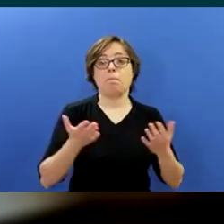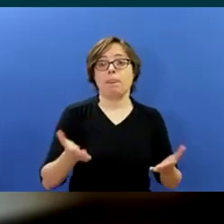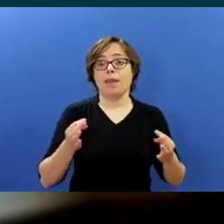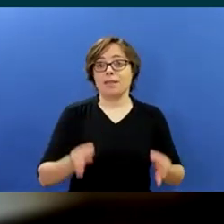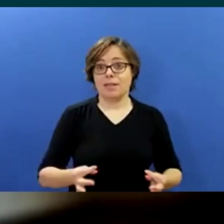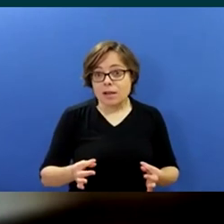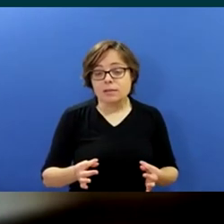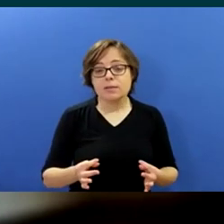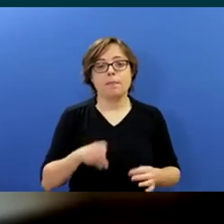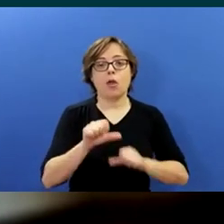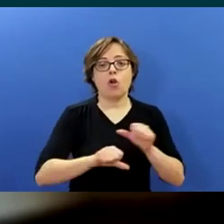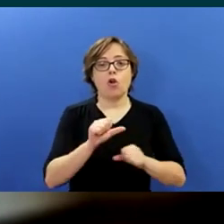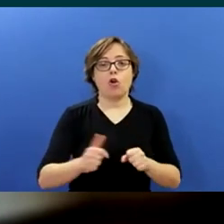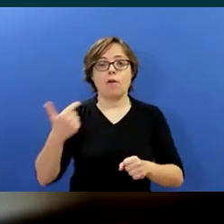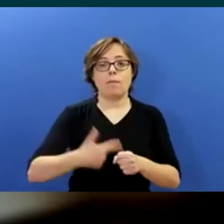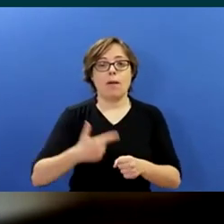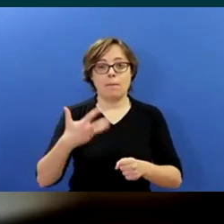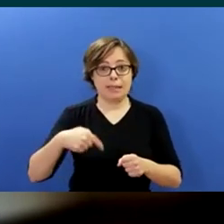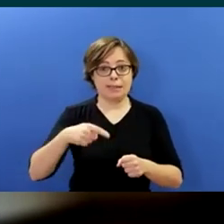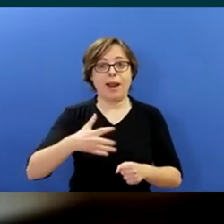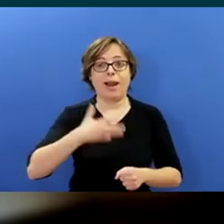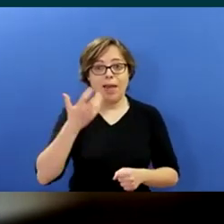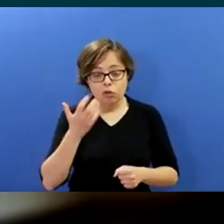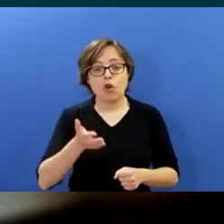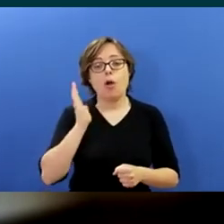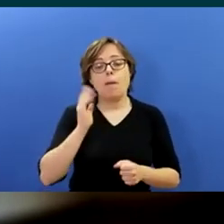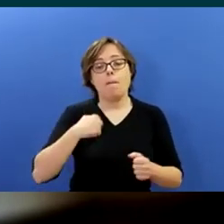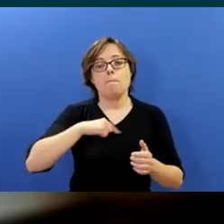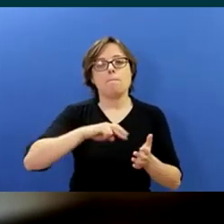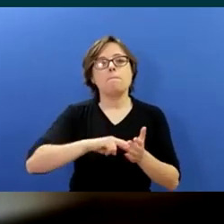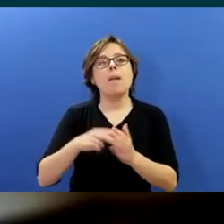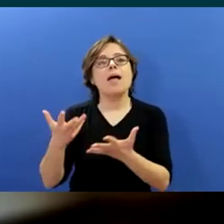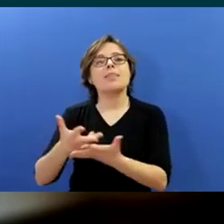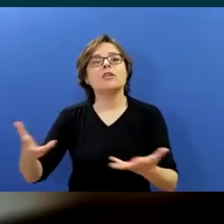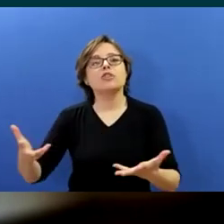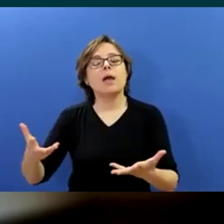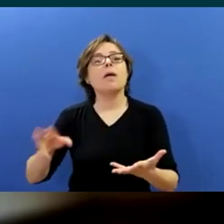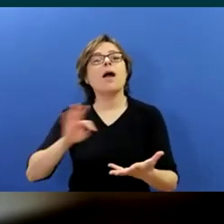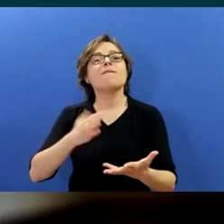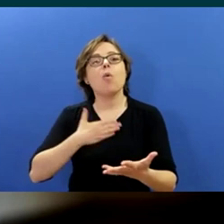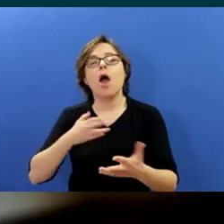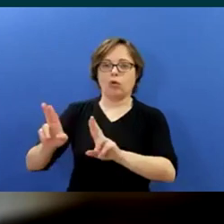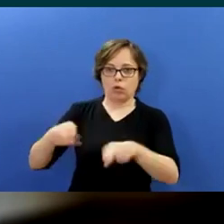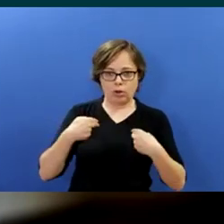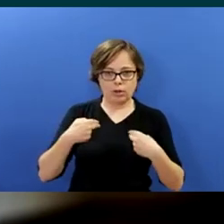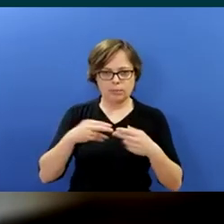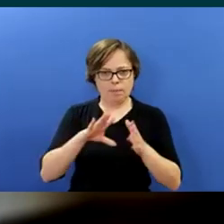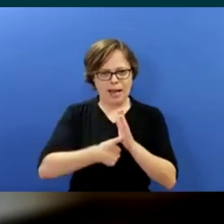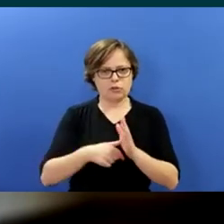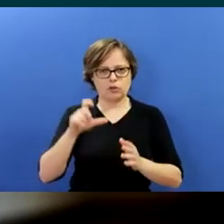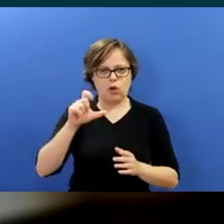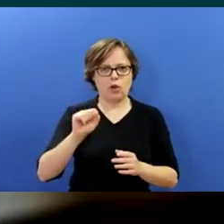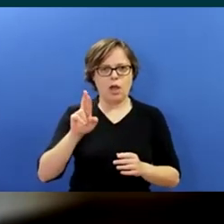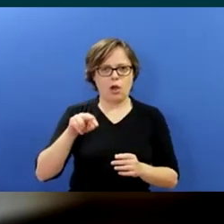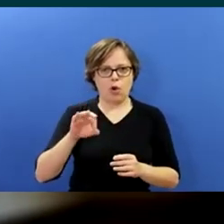land ownership back on municipal level. And so we want to